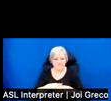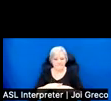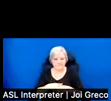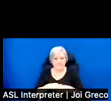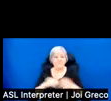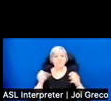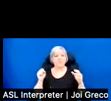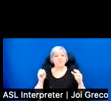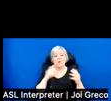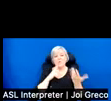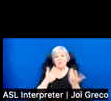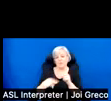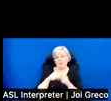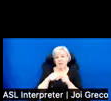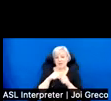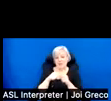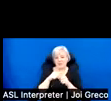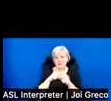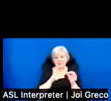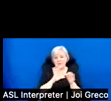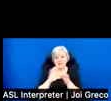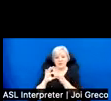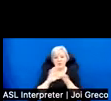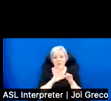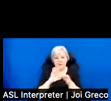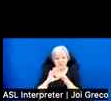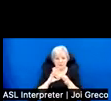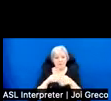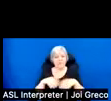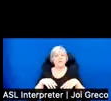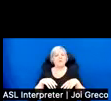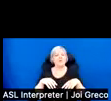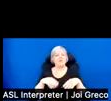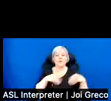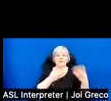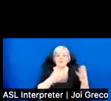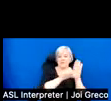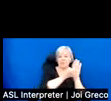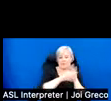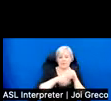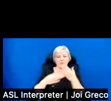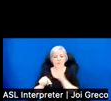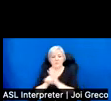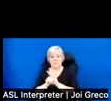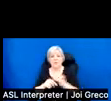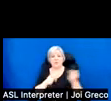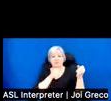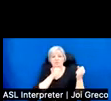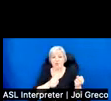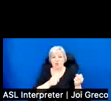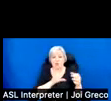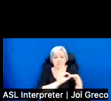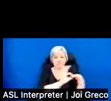So there was a positive correlation between collaboration strength and assignment grades. The groups that had stronger collaboration